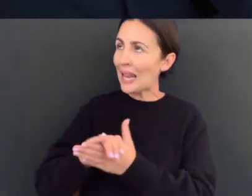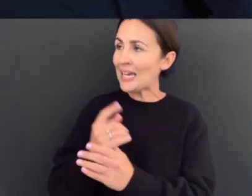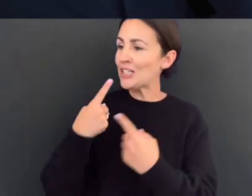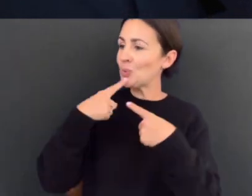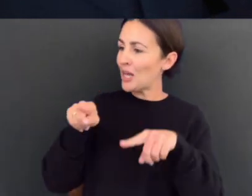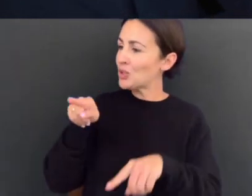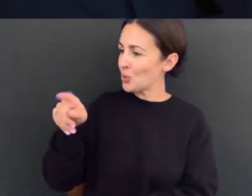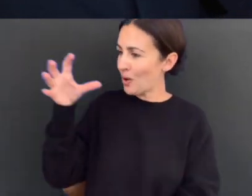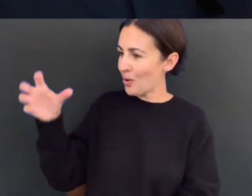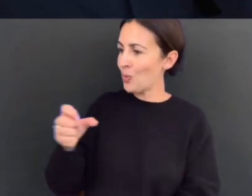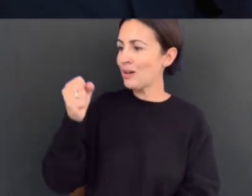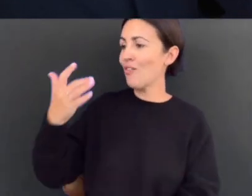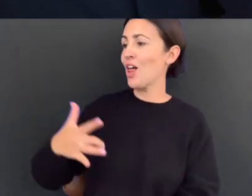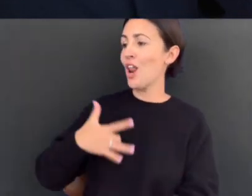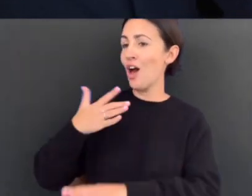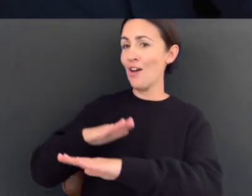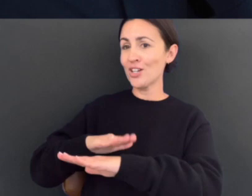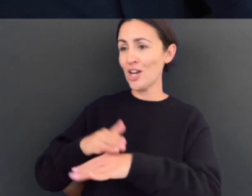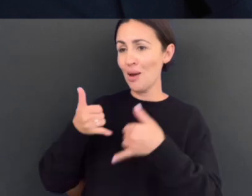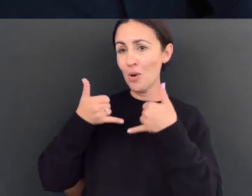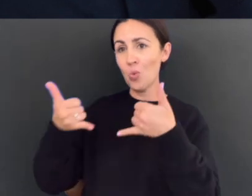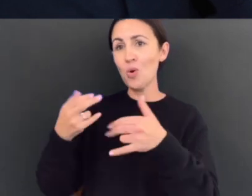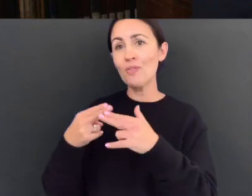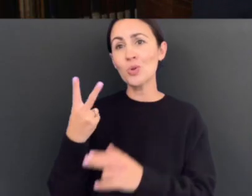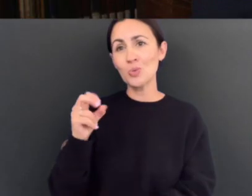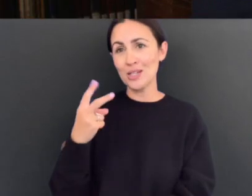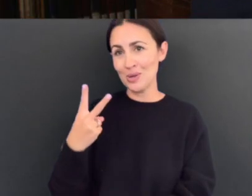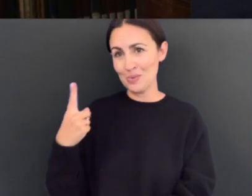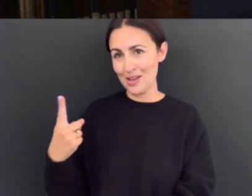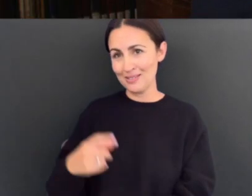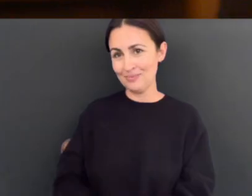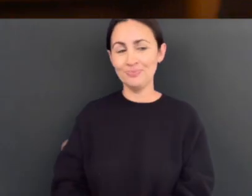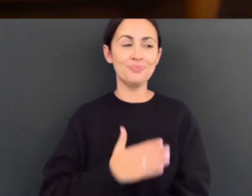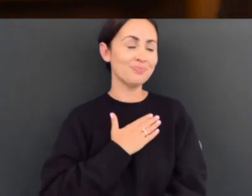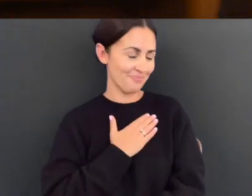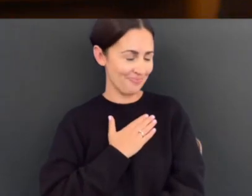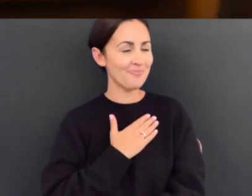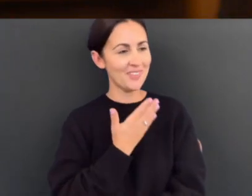Council Lifetime Award in 2021 for literature. Well, thank you so much.